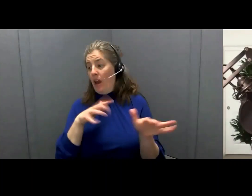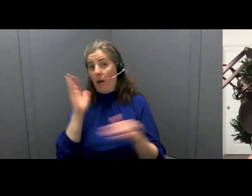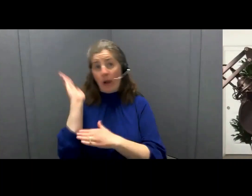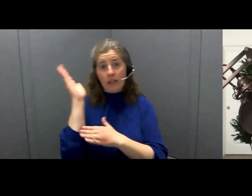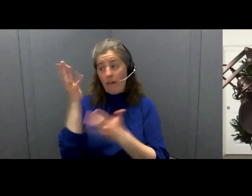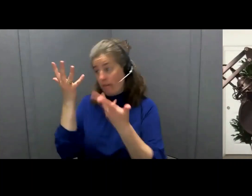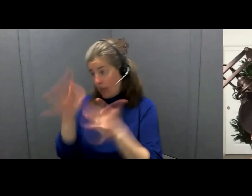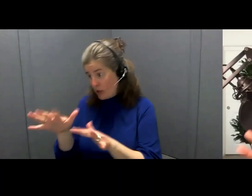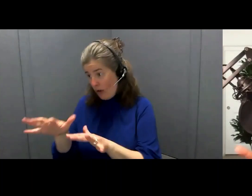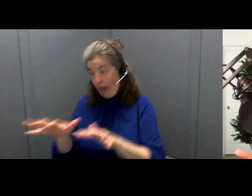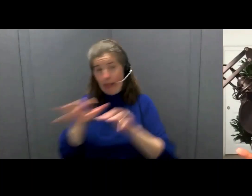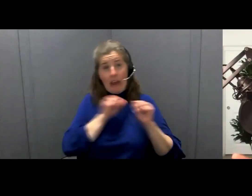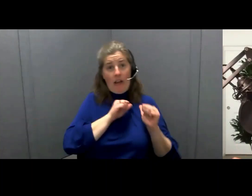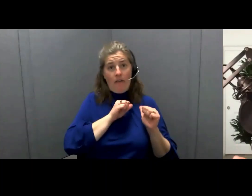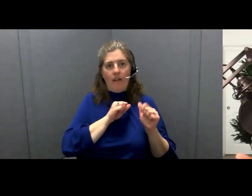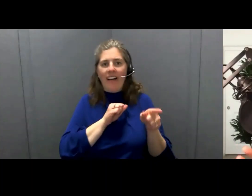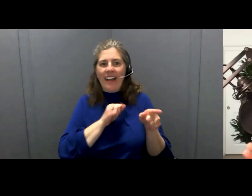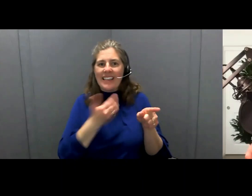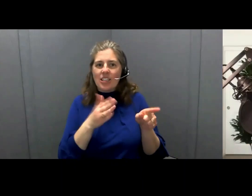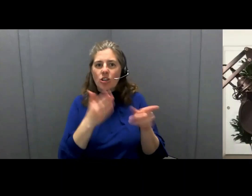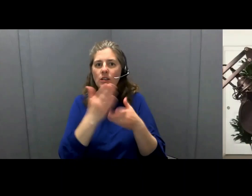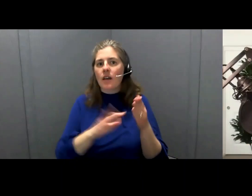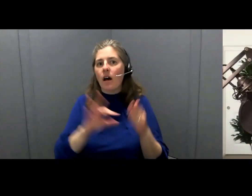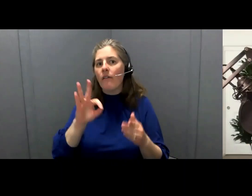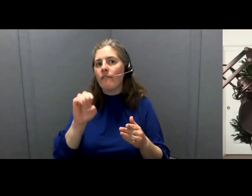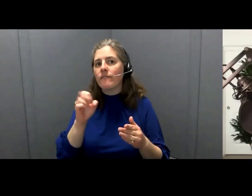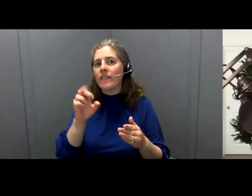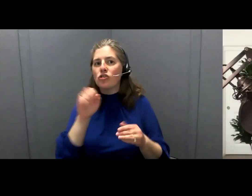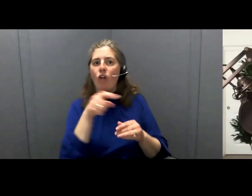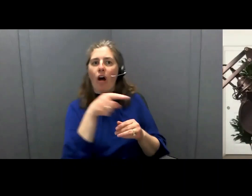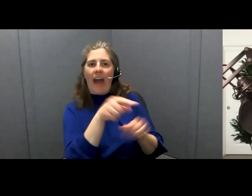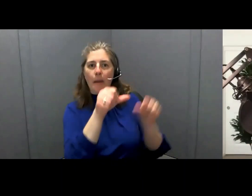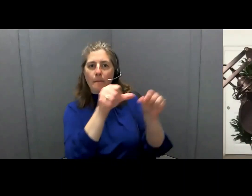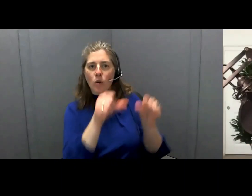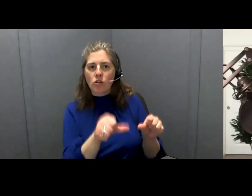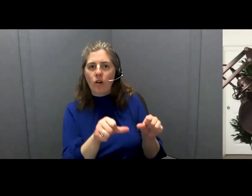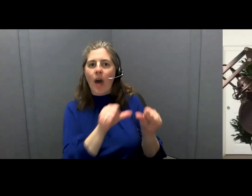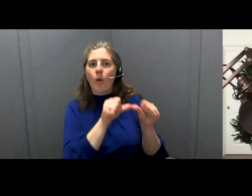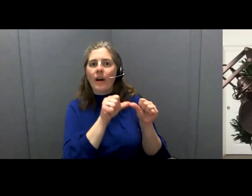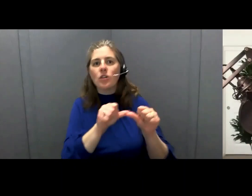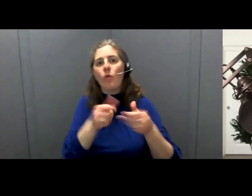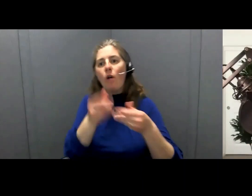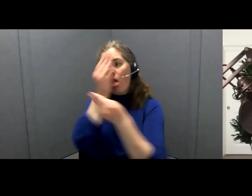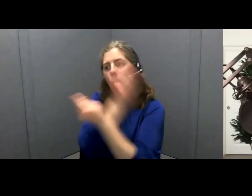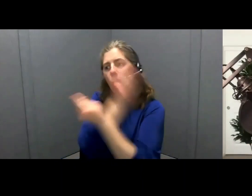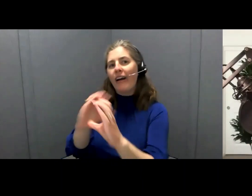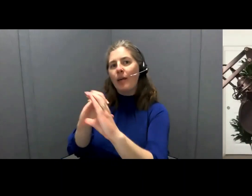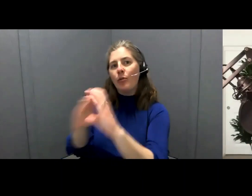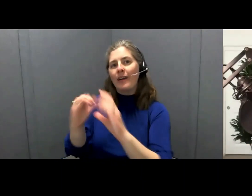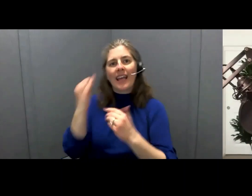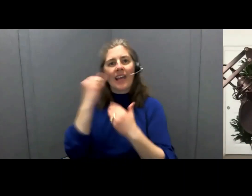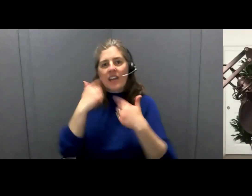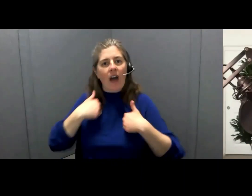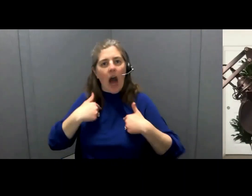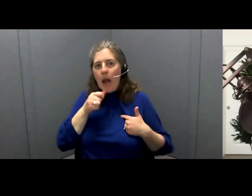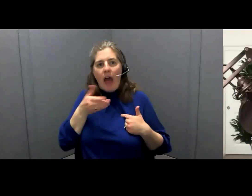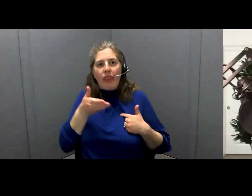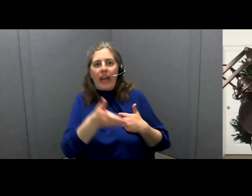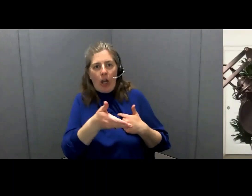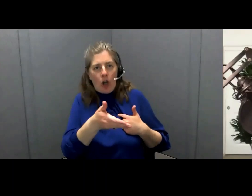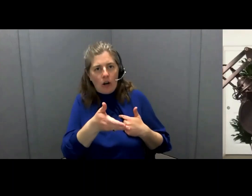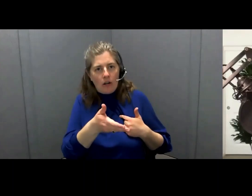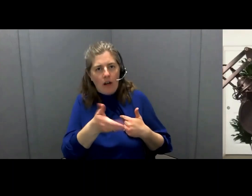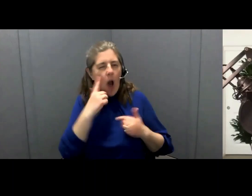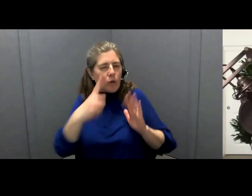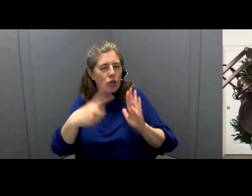so there are features on the poster that enable the poster to continue to communicate when you're not present. And those are some things that I